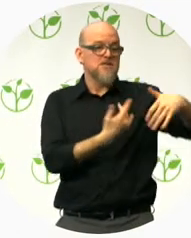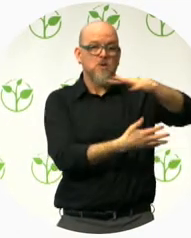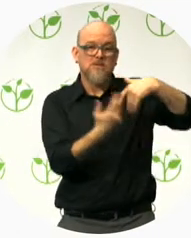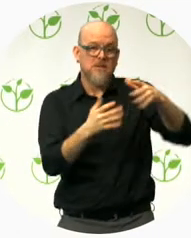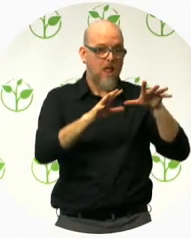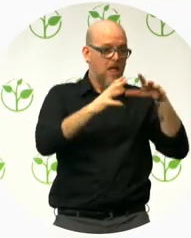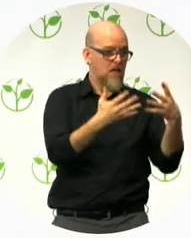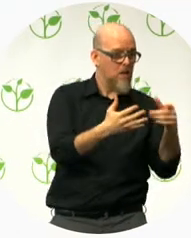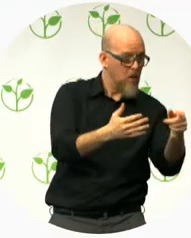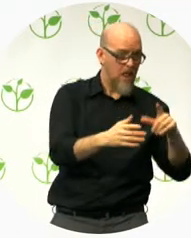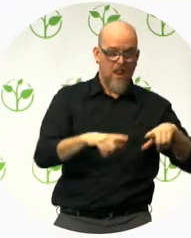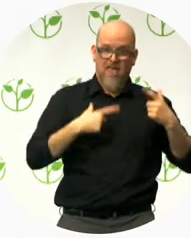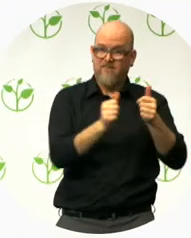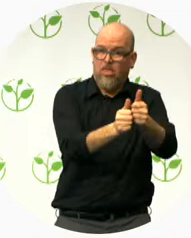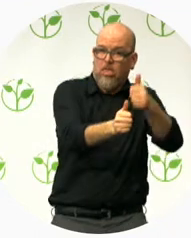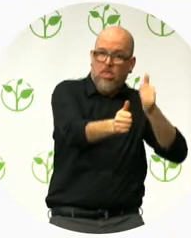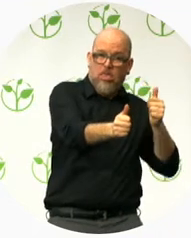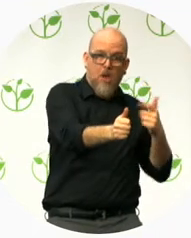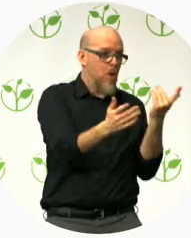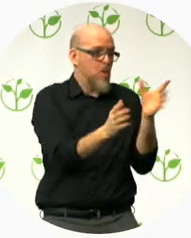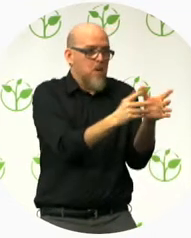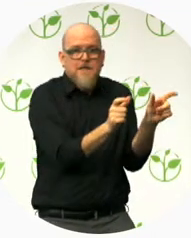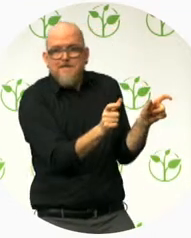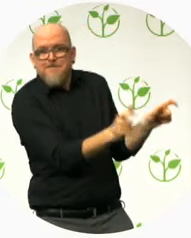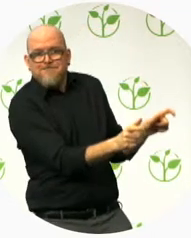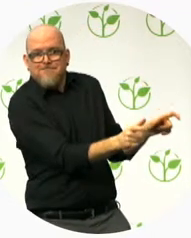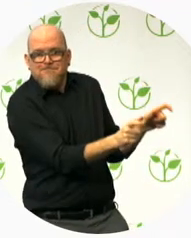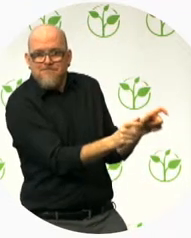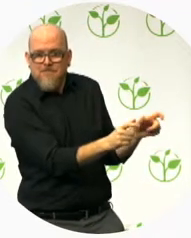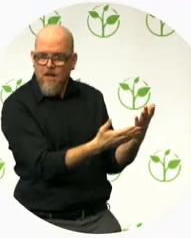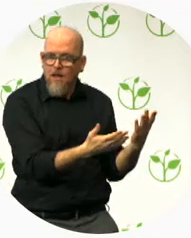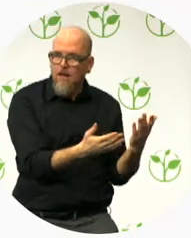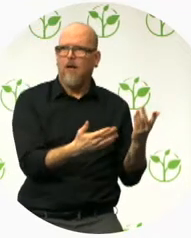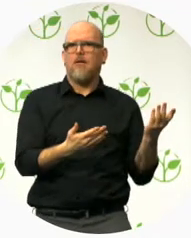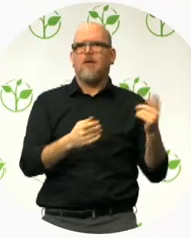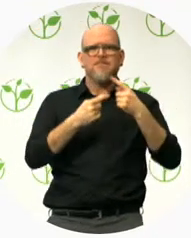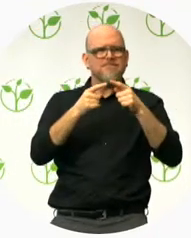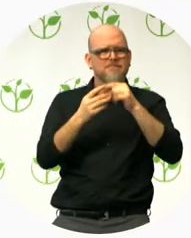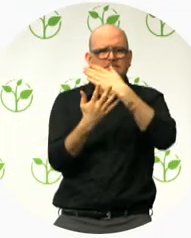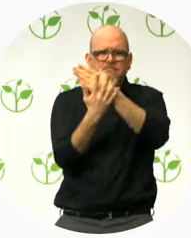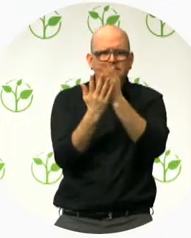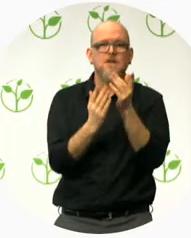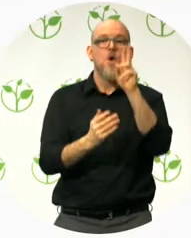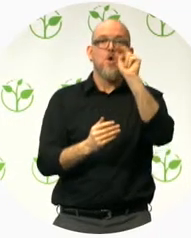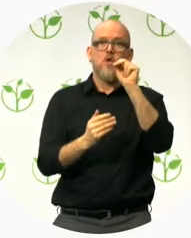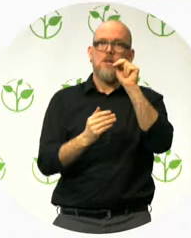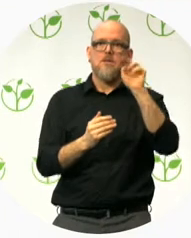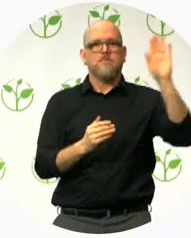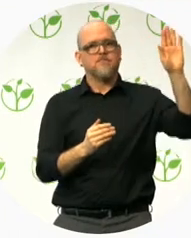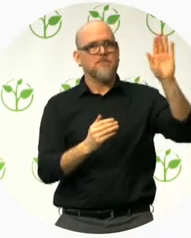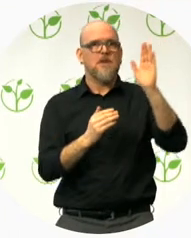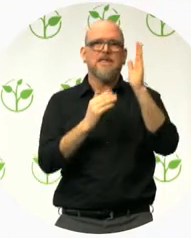the areas we deal with for the whole United Nations system globally.